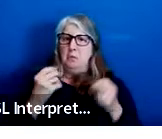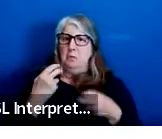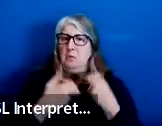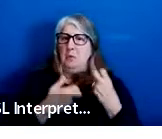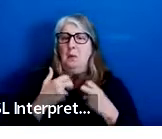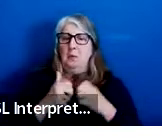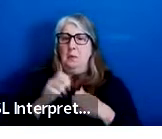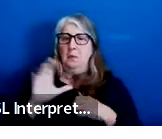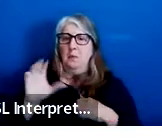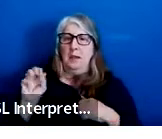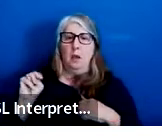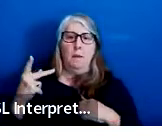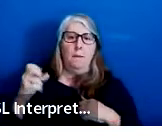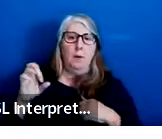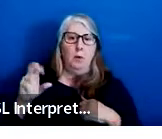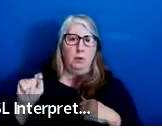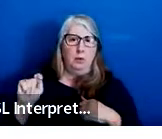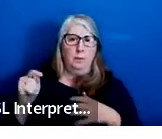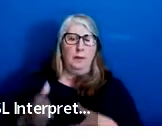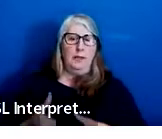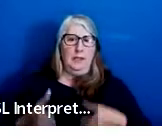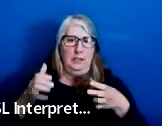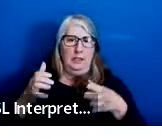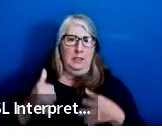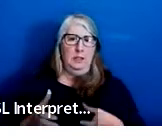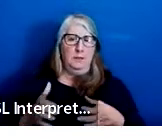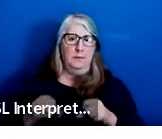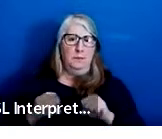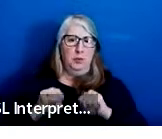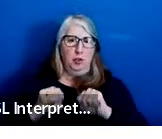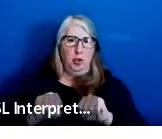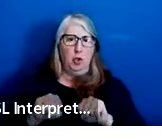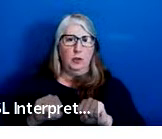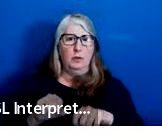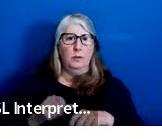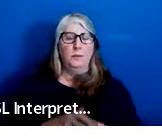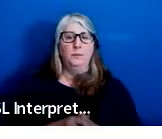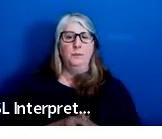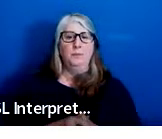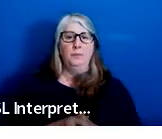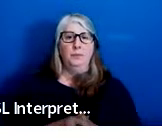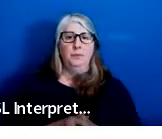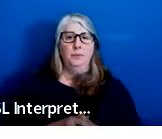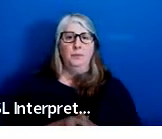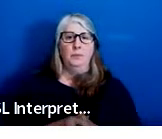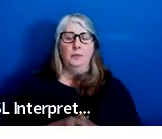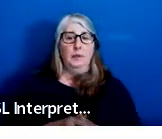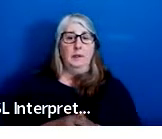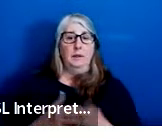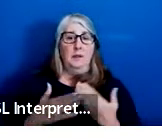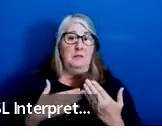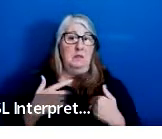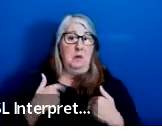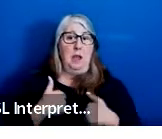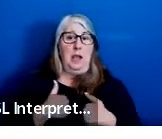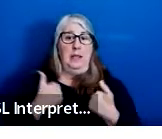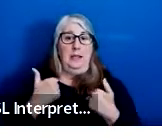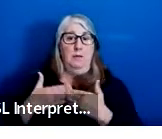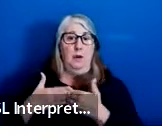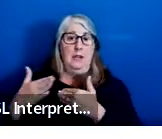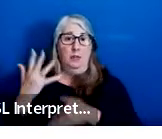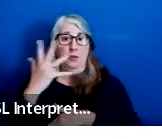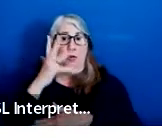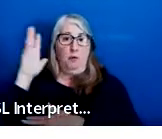compost bin, their cart, despite the fact that I live next to a forest.